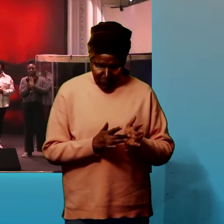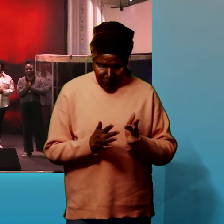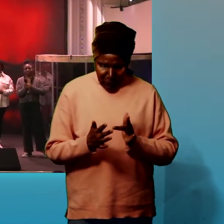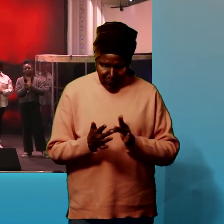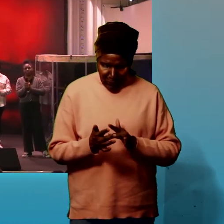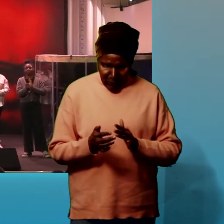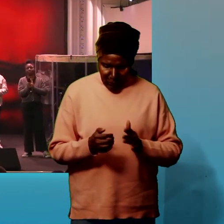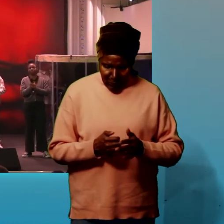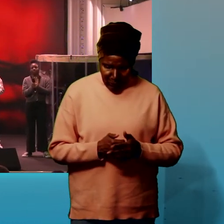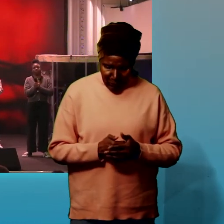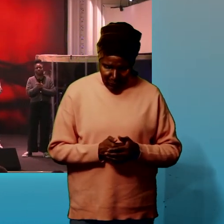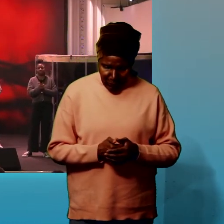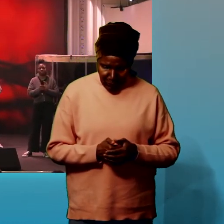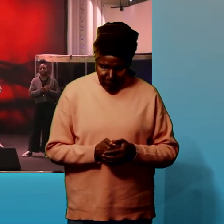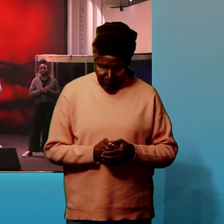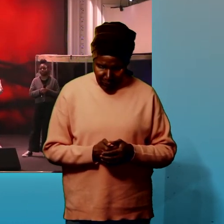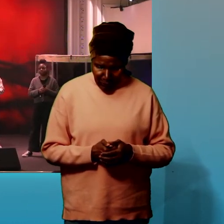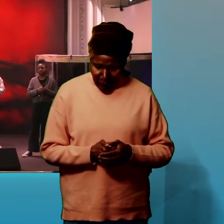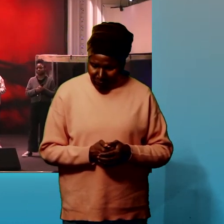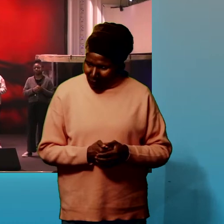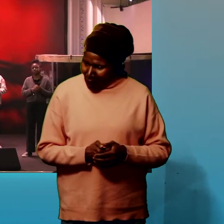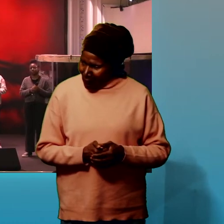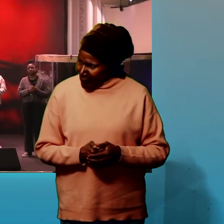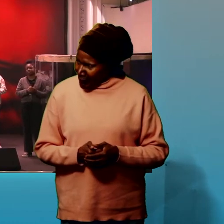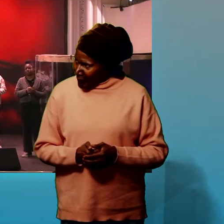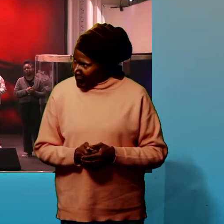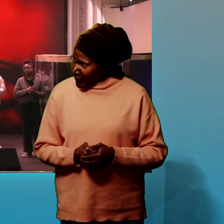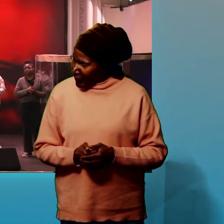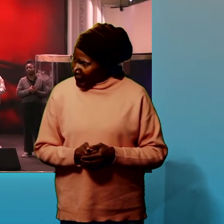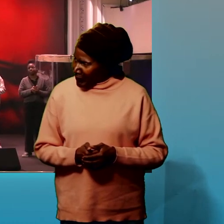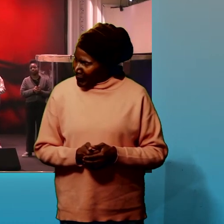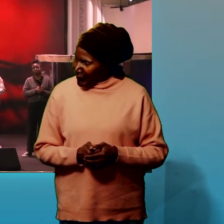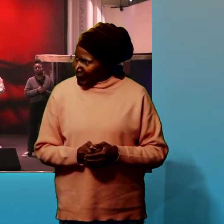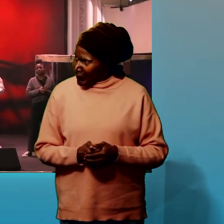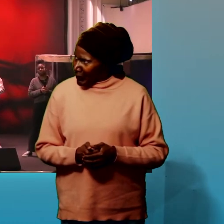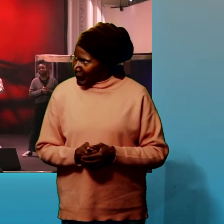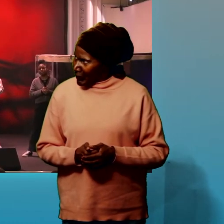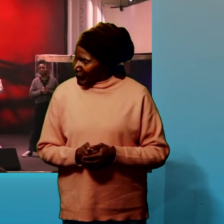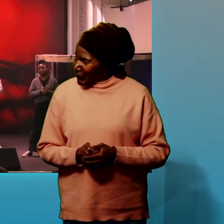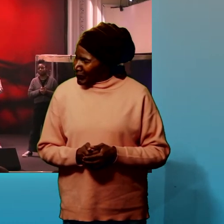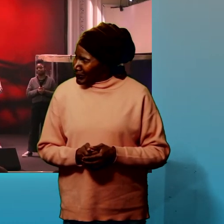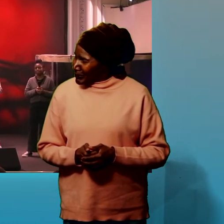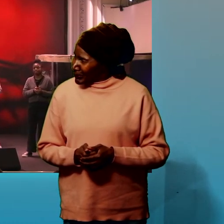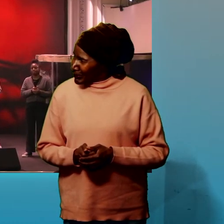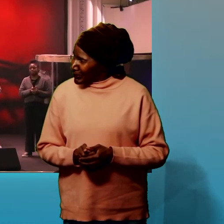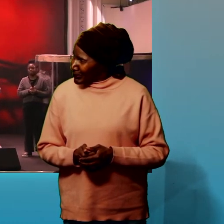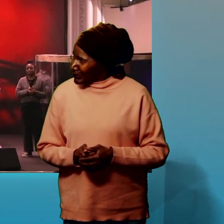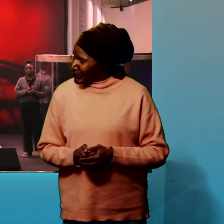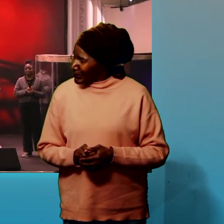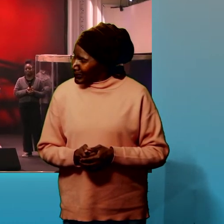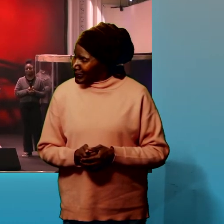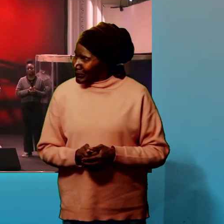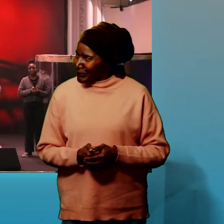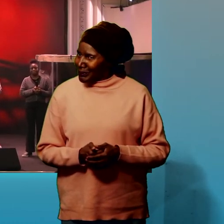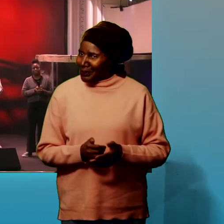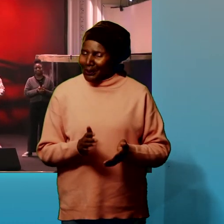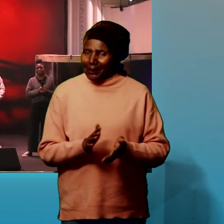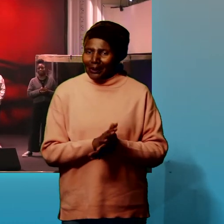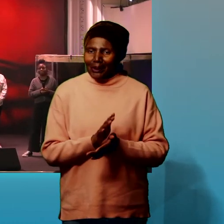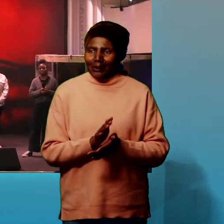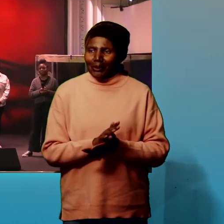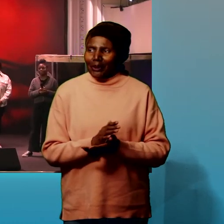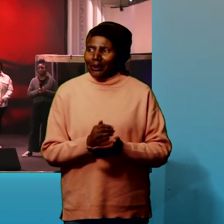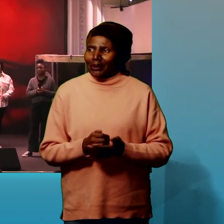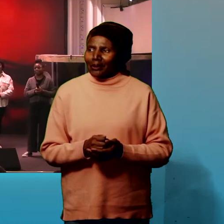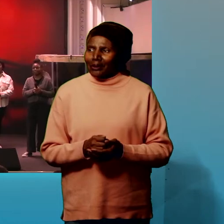Are there any thankful people in the house tonight? Are we any thankful people in the house of the Lord tonight? Amen. Should we give